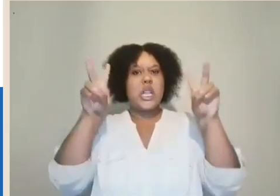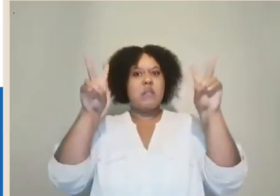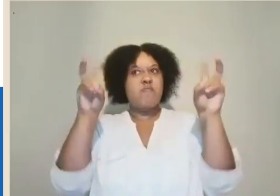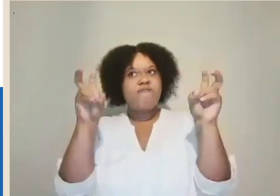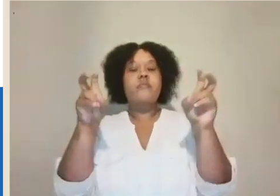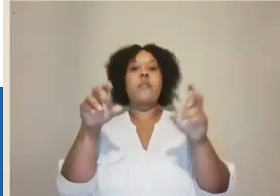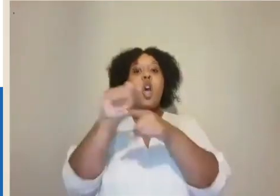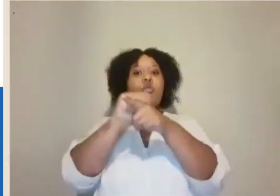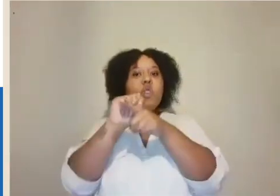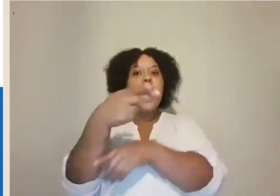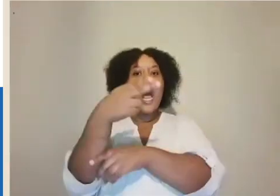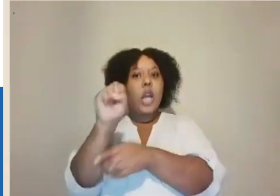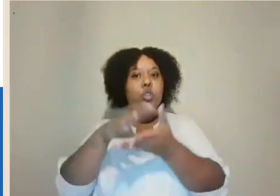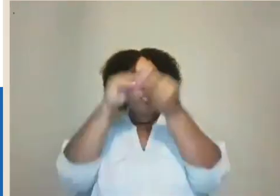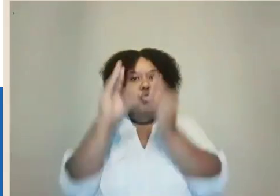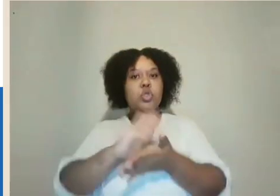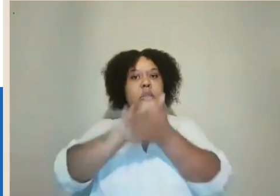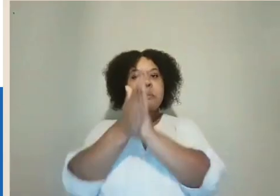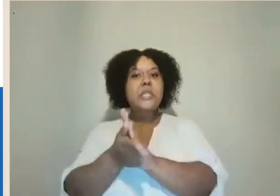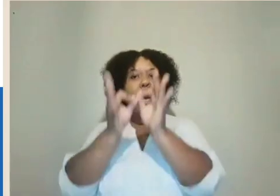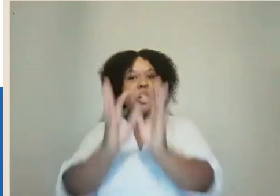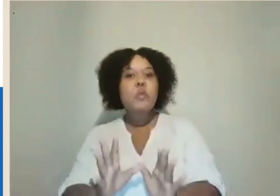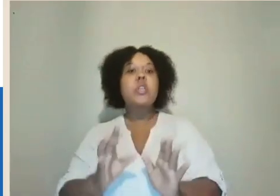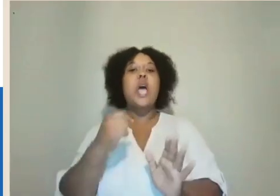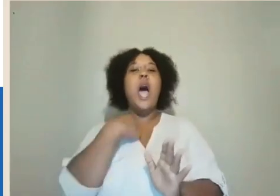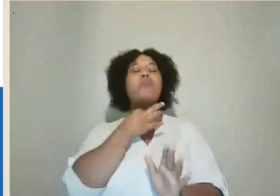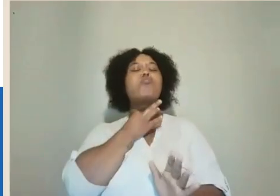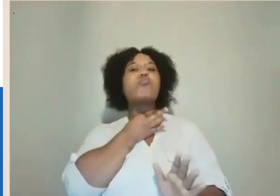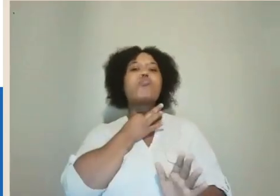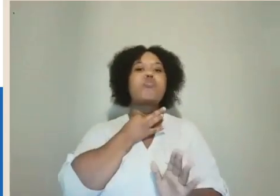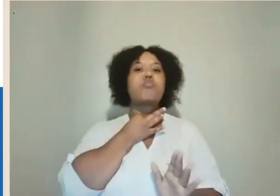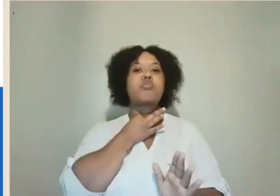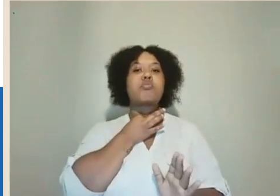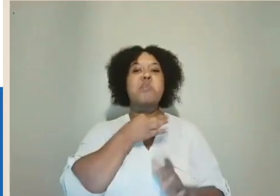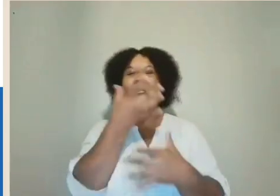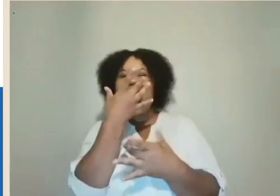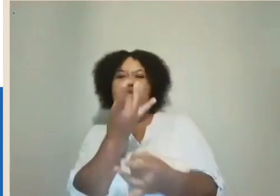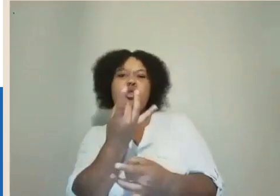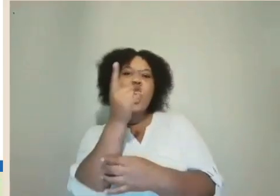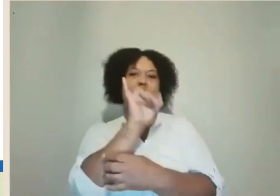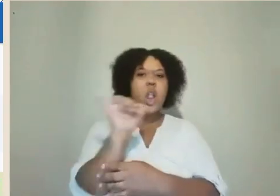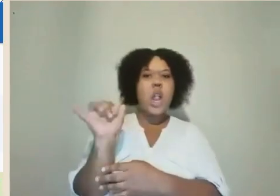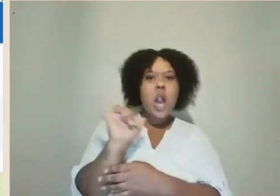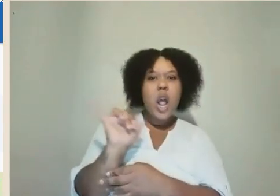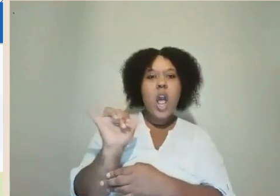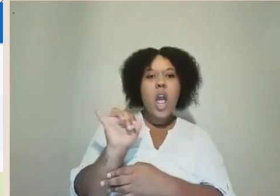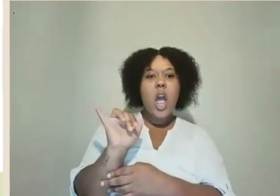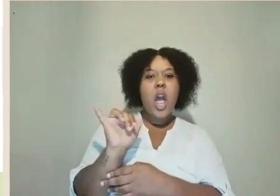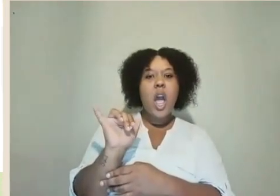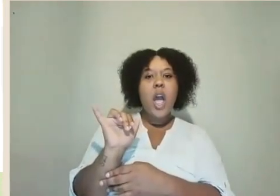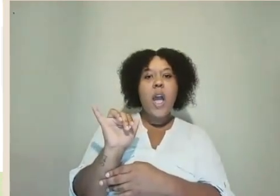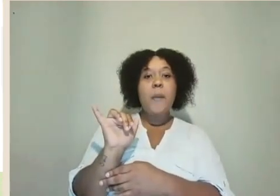school students to become interpreters? I'm curious about what our interest is, what that looks like, and this is going to be